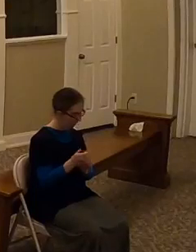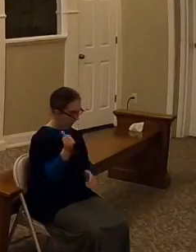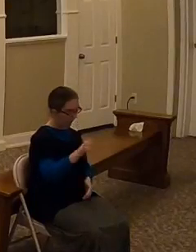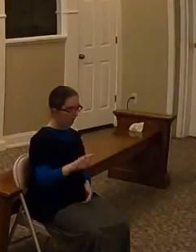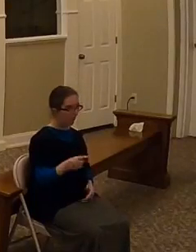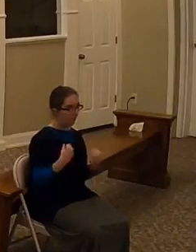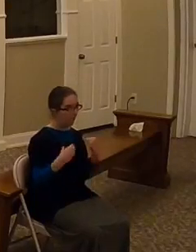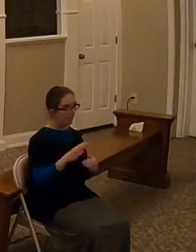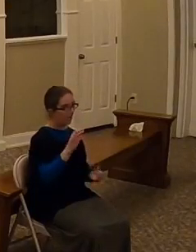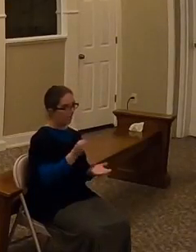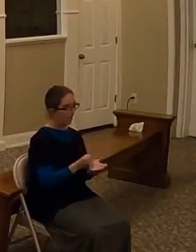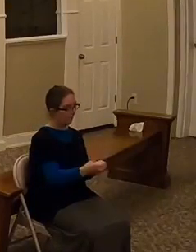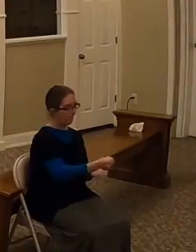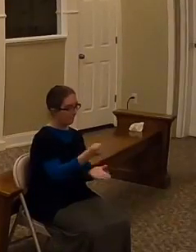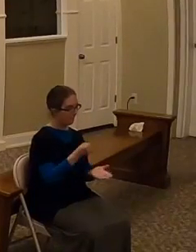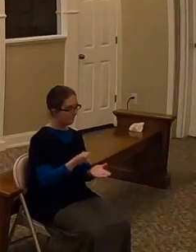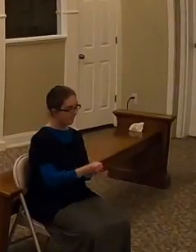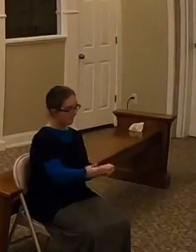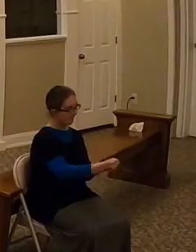Anybody here a carpenter?